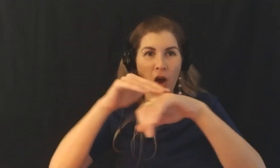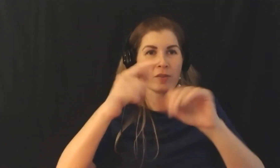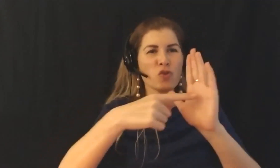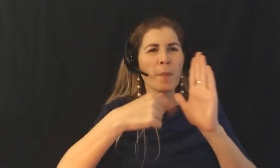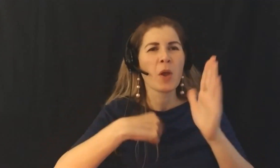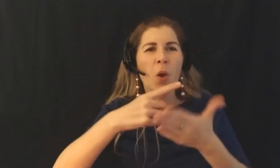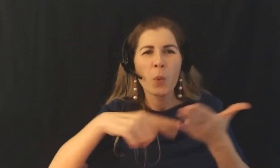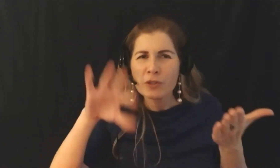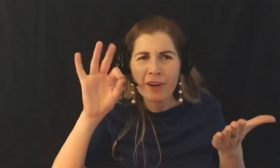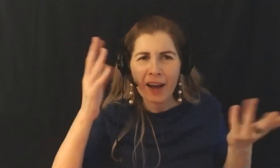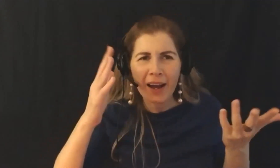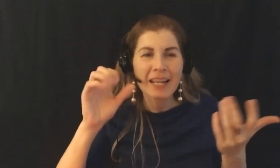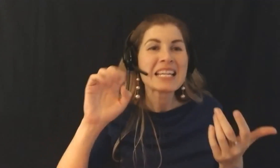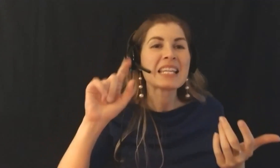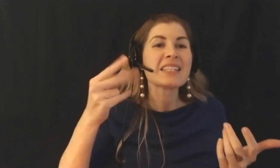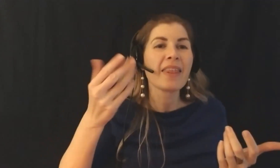you find? Seth, tell us.